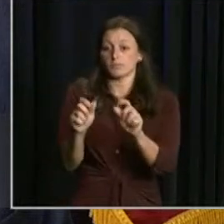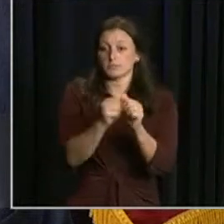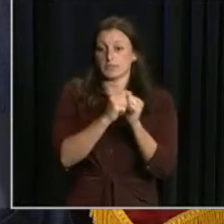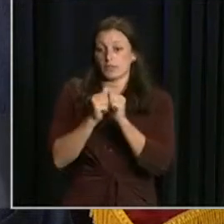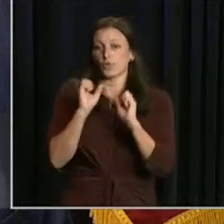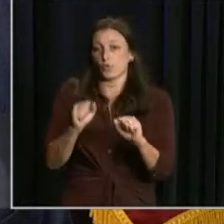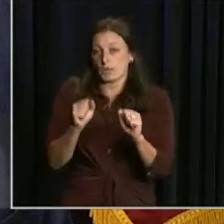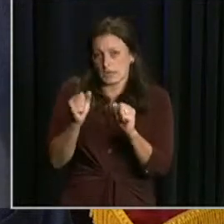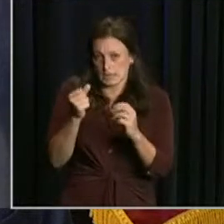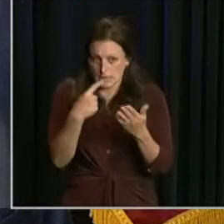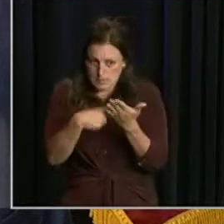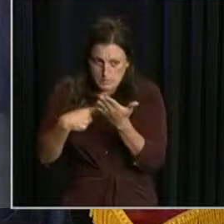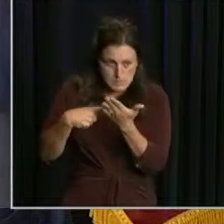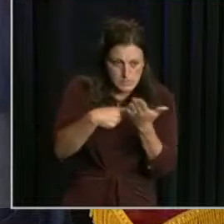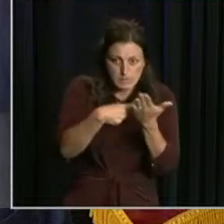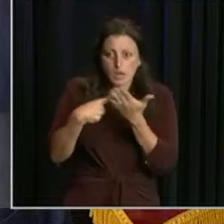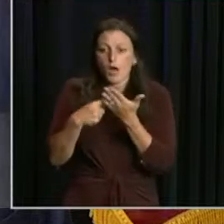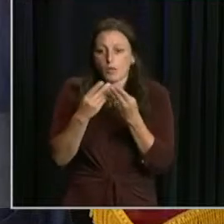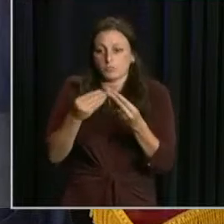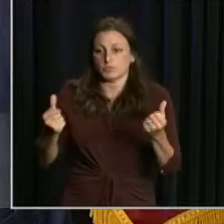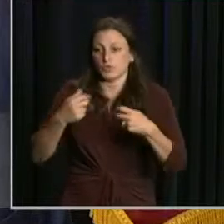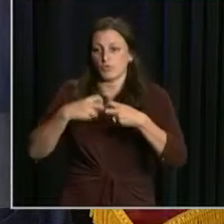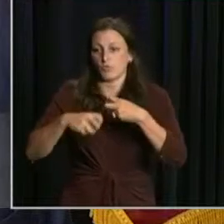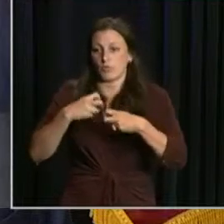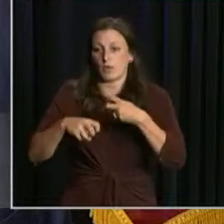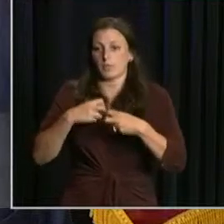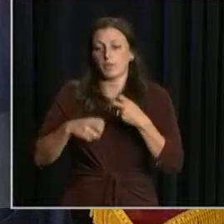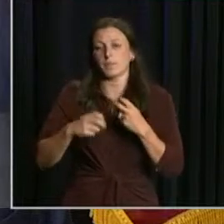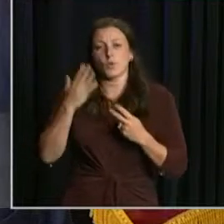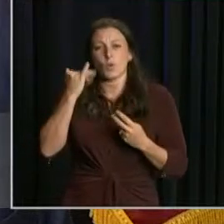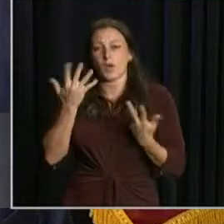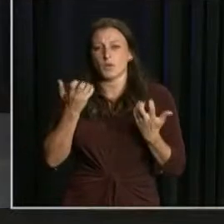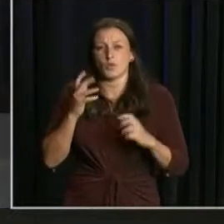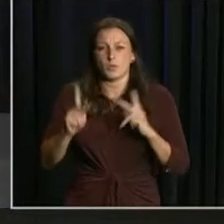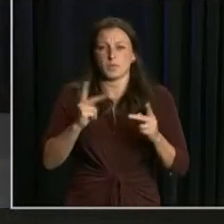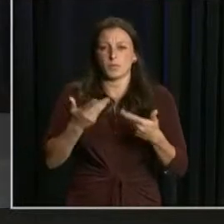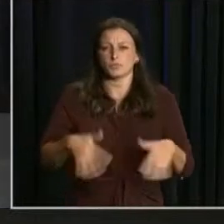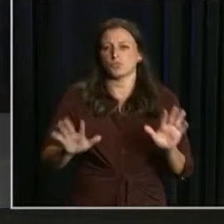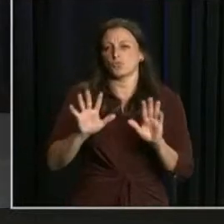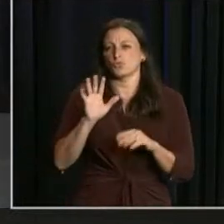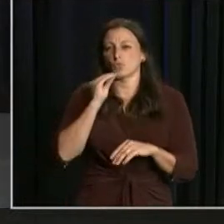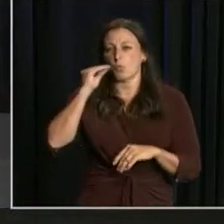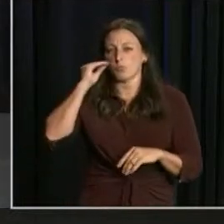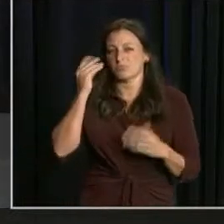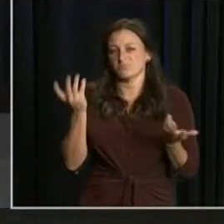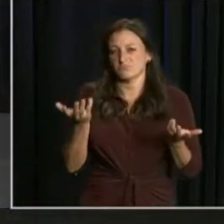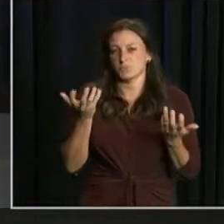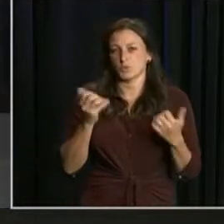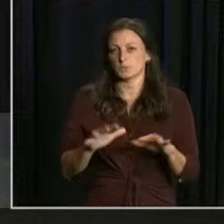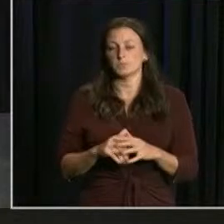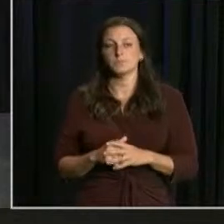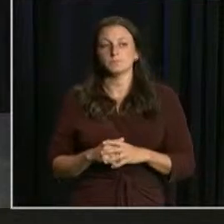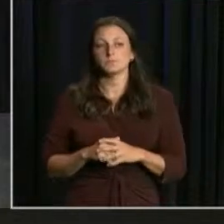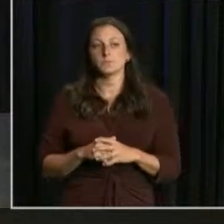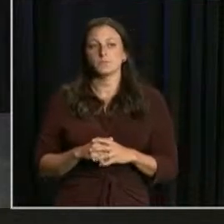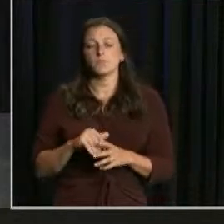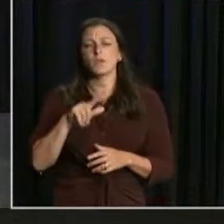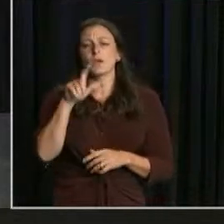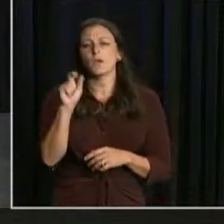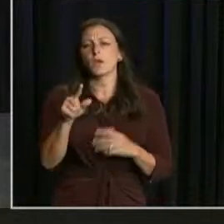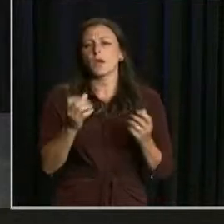their shelter during the middle of this pandemic. Judge, can you tell us how many people have